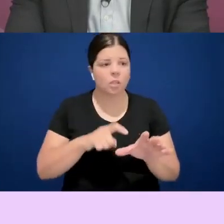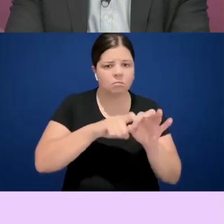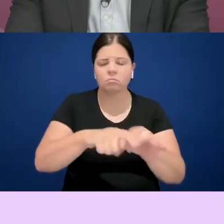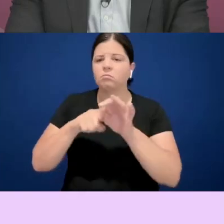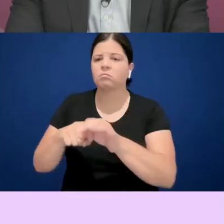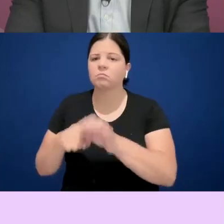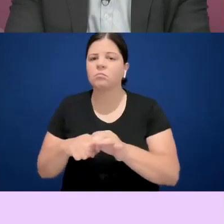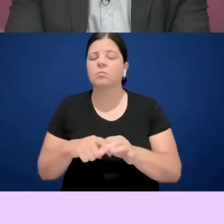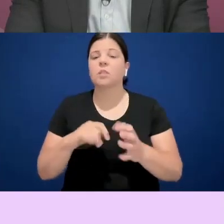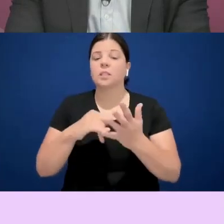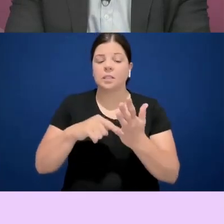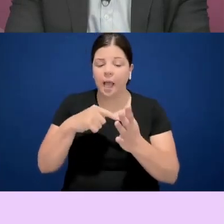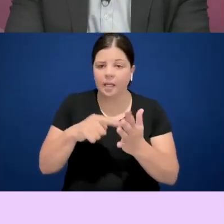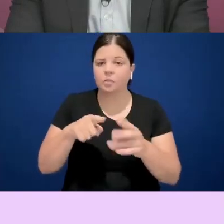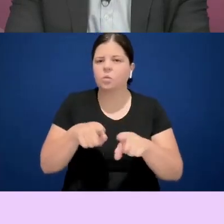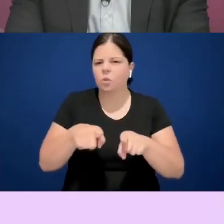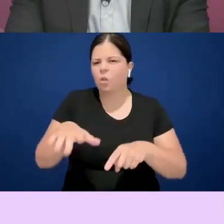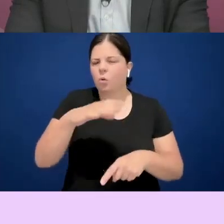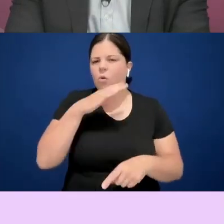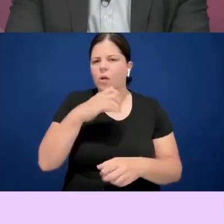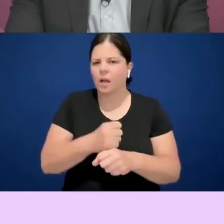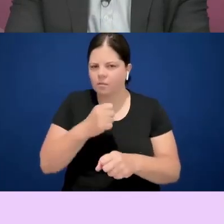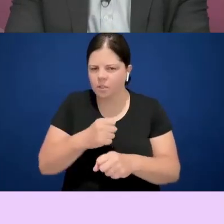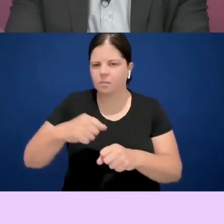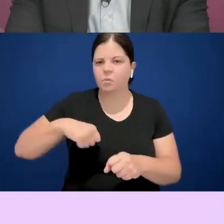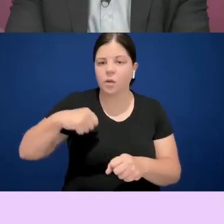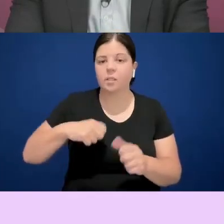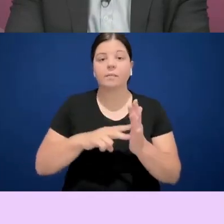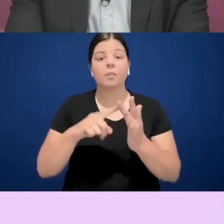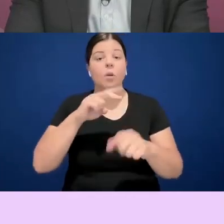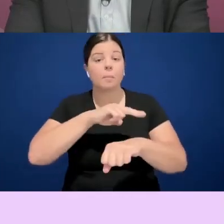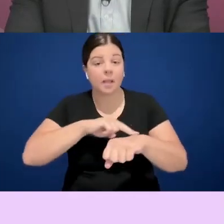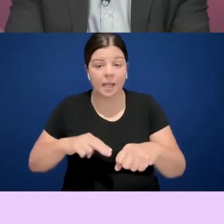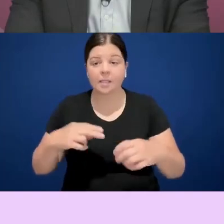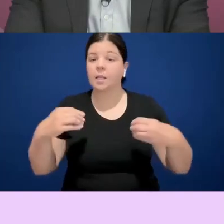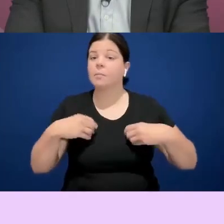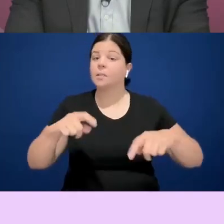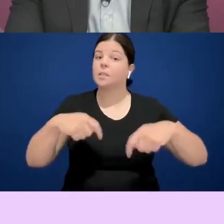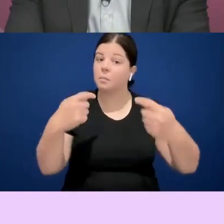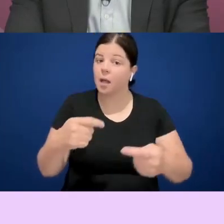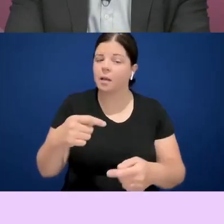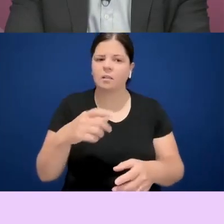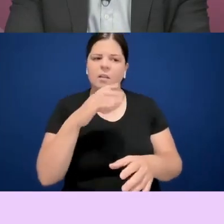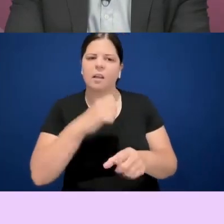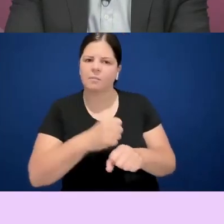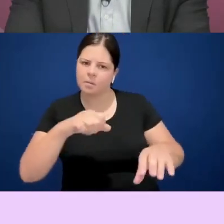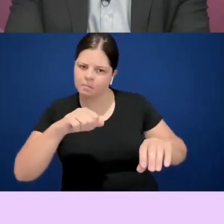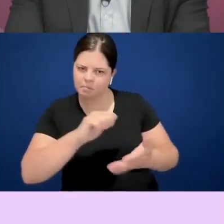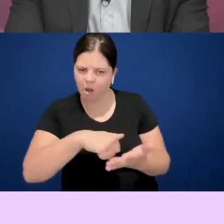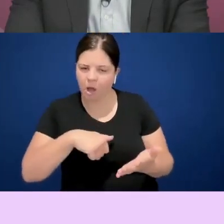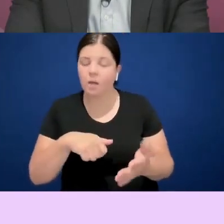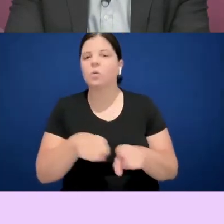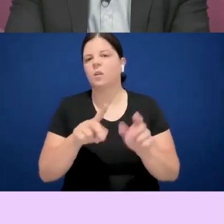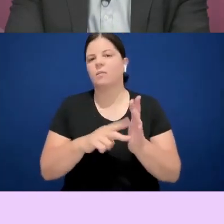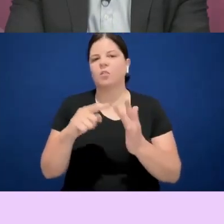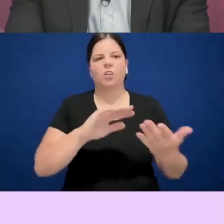government employees, Victoria Police employees, business suppliers to government, and the Victorian community to better understand their